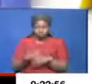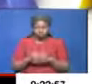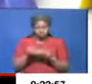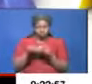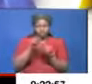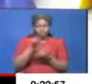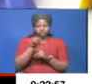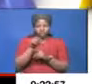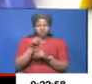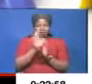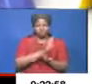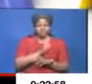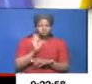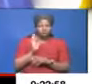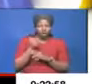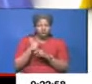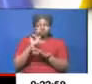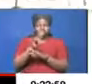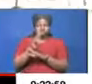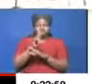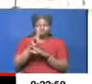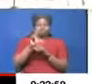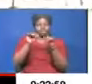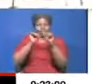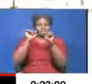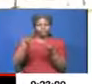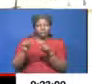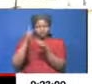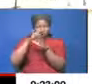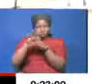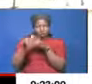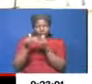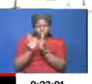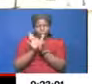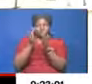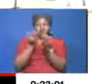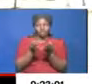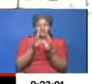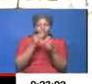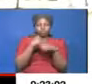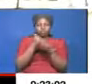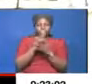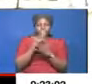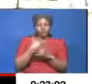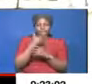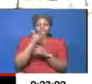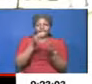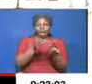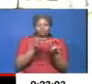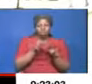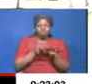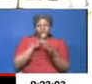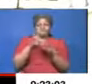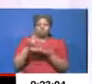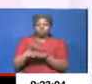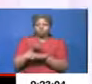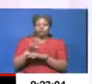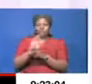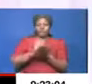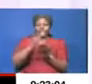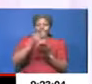the use of accrual accounting systems for all public offices to ensure better accountability and monitoring of these